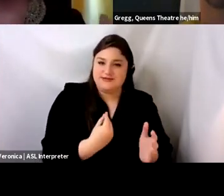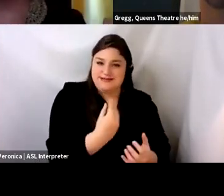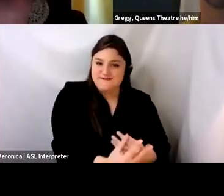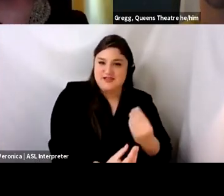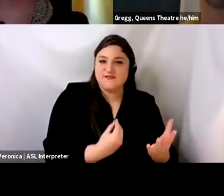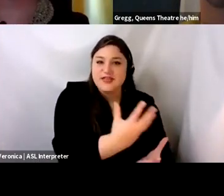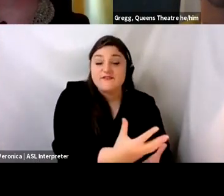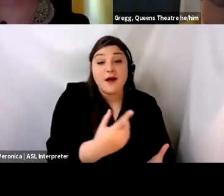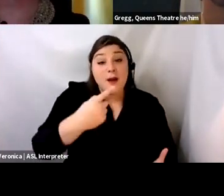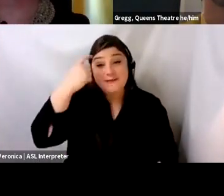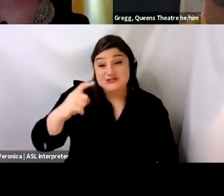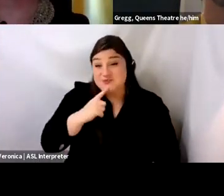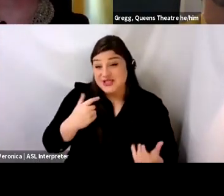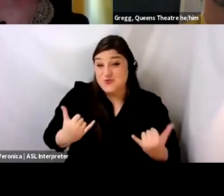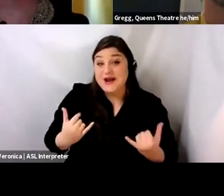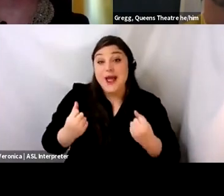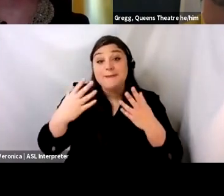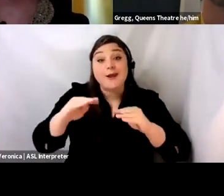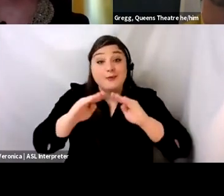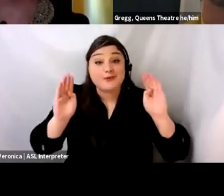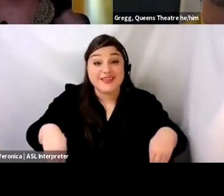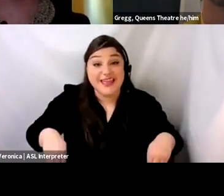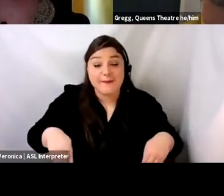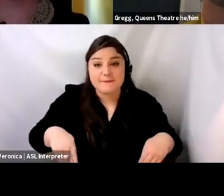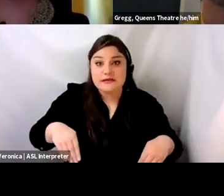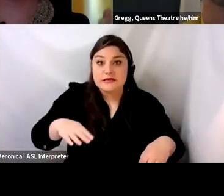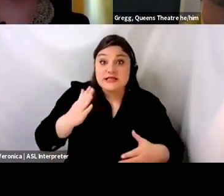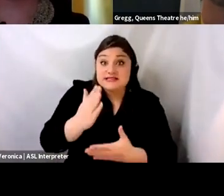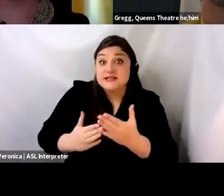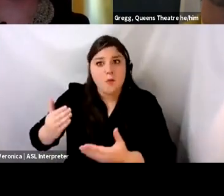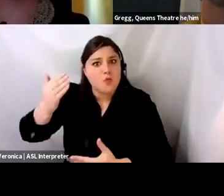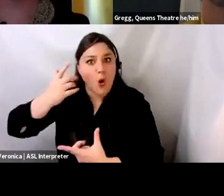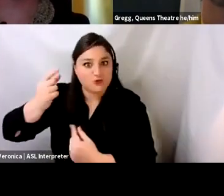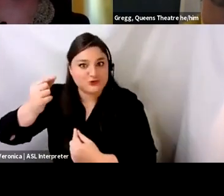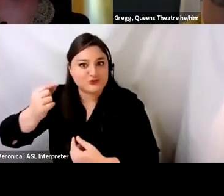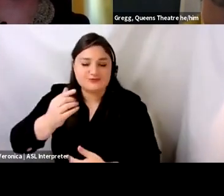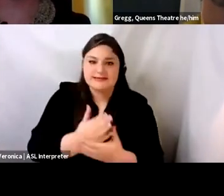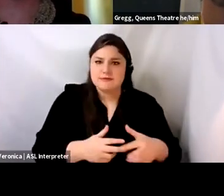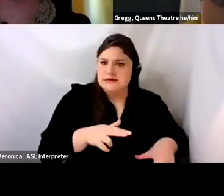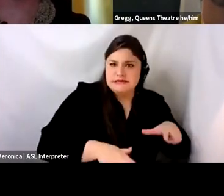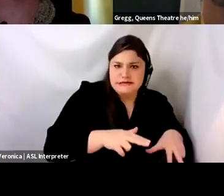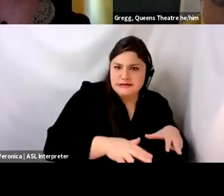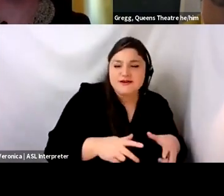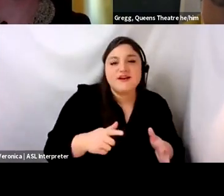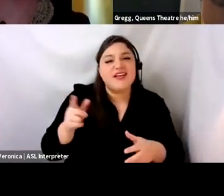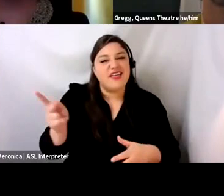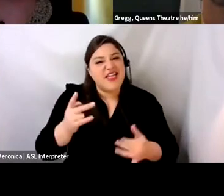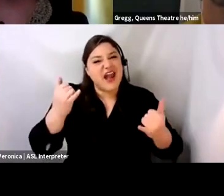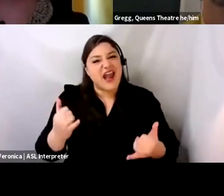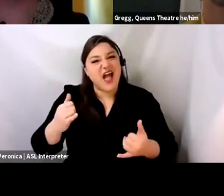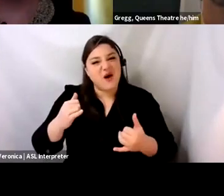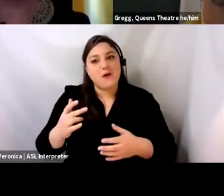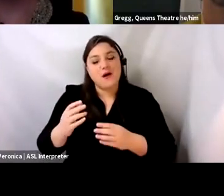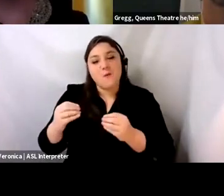relying on each other for information. But one thing, you know, you can